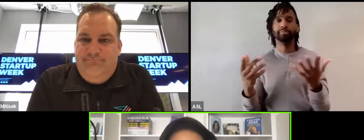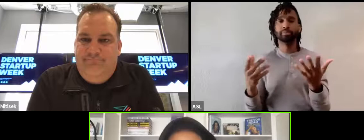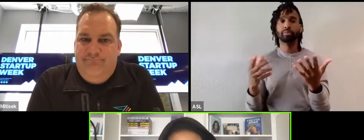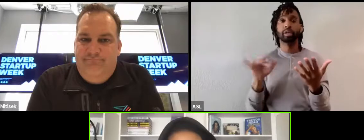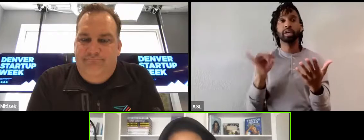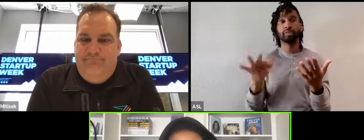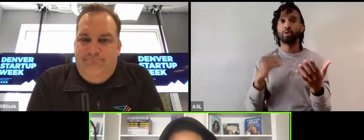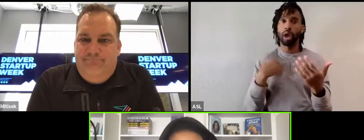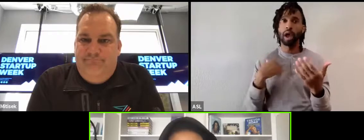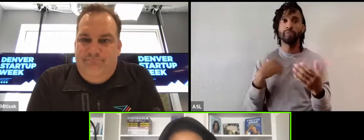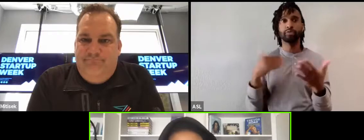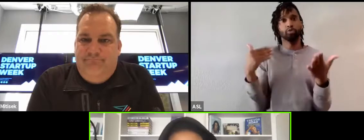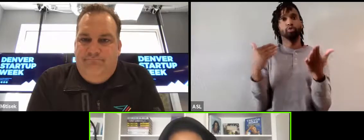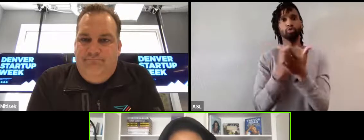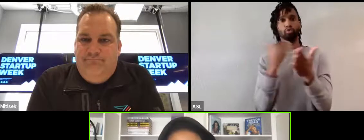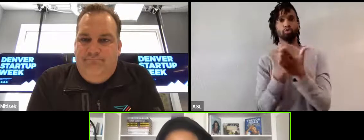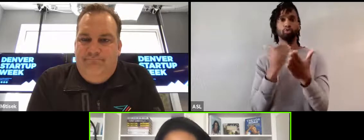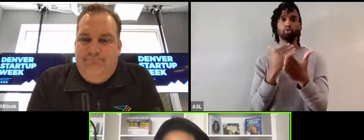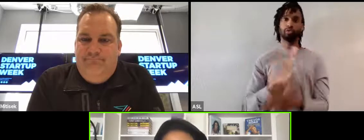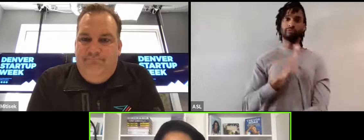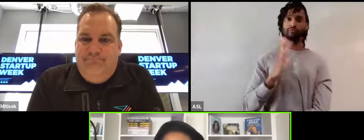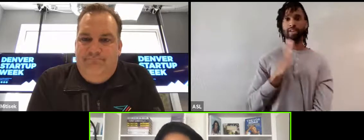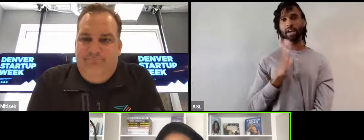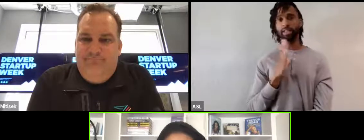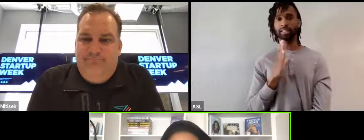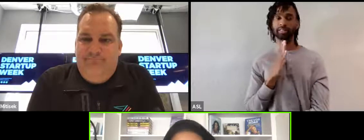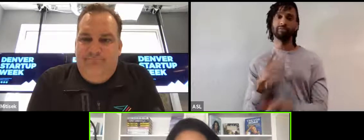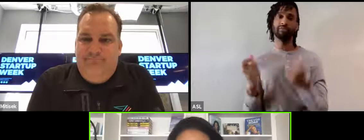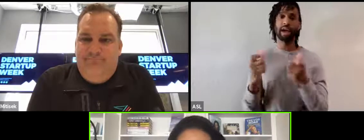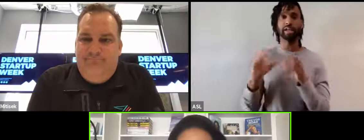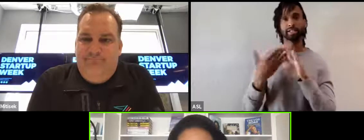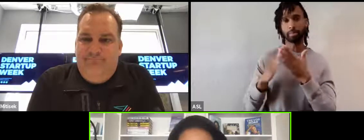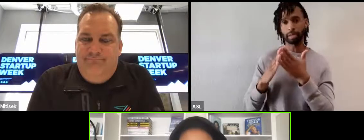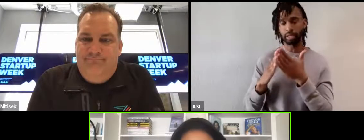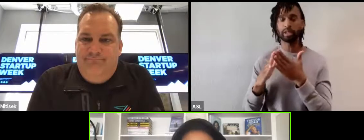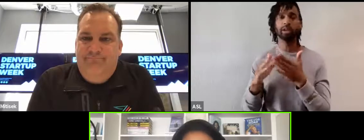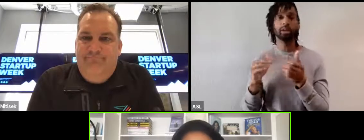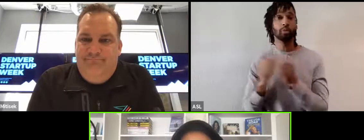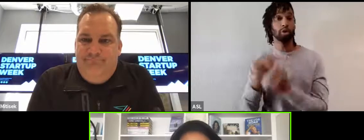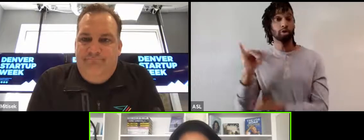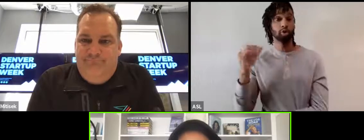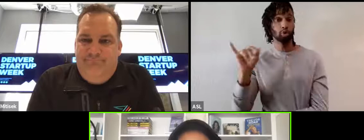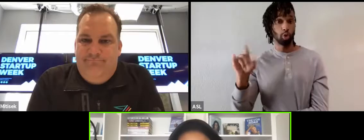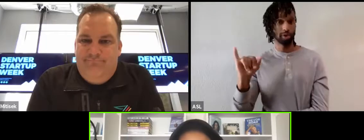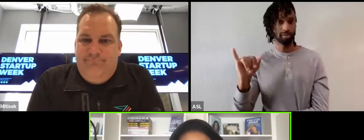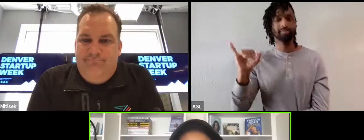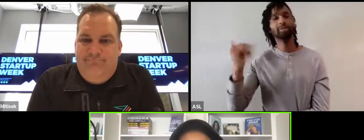the latest copy of Fast Company with Joy on the cover